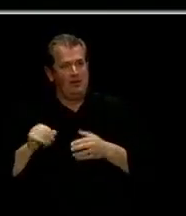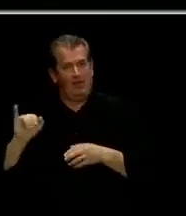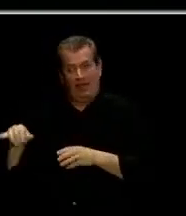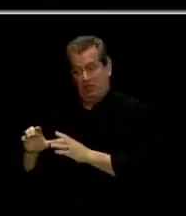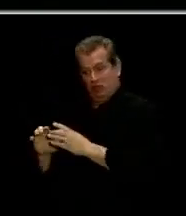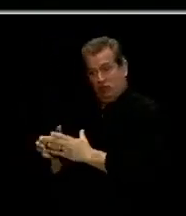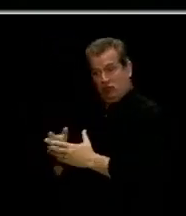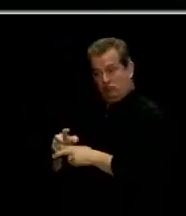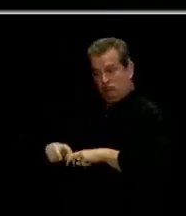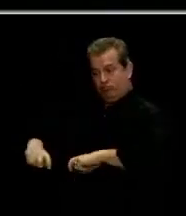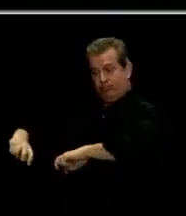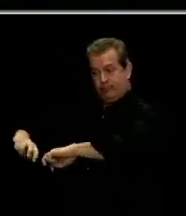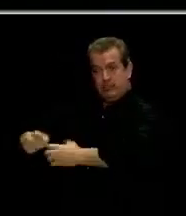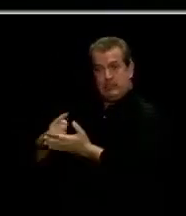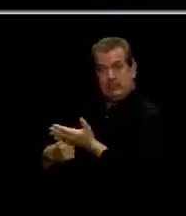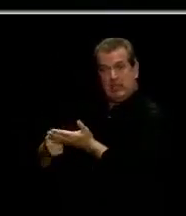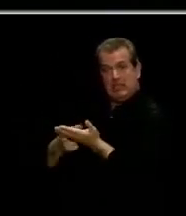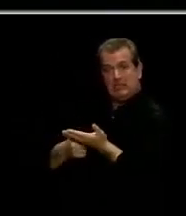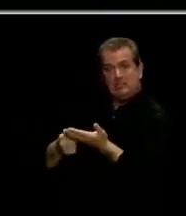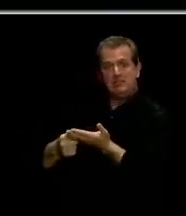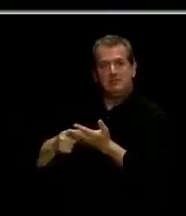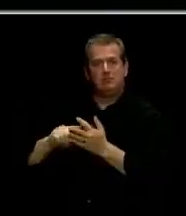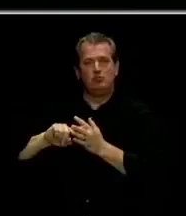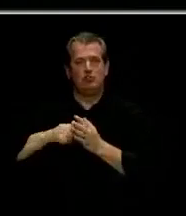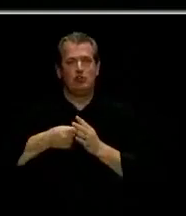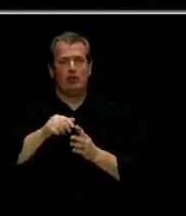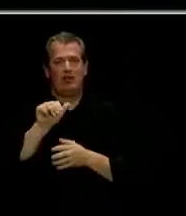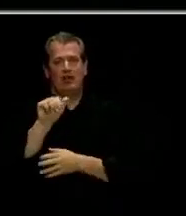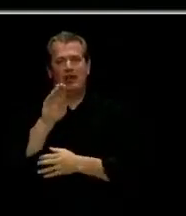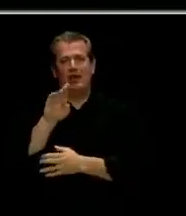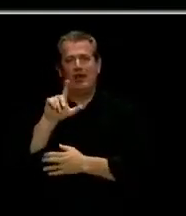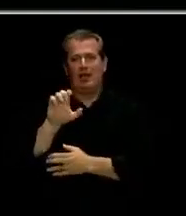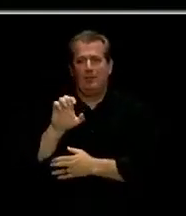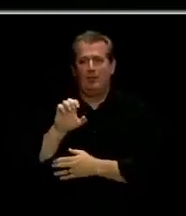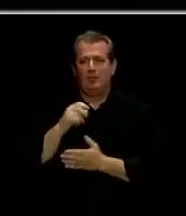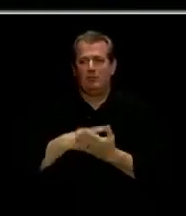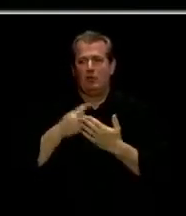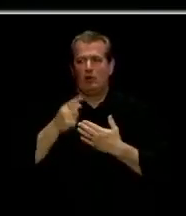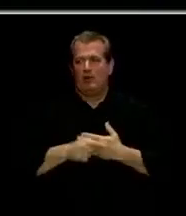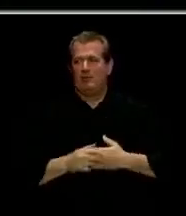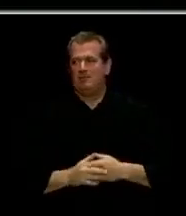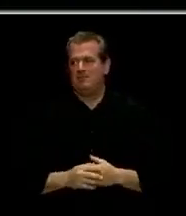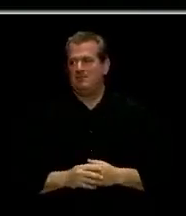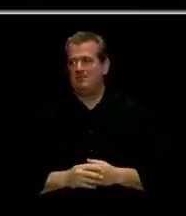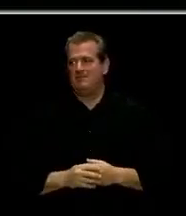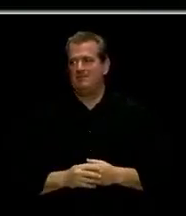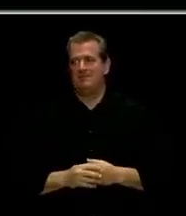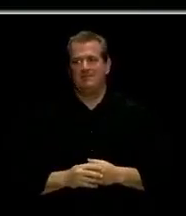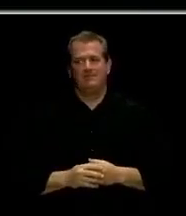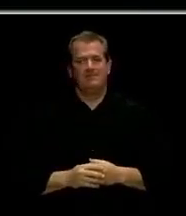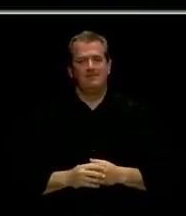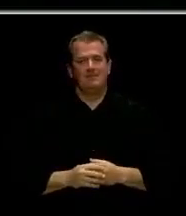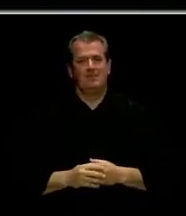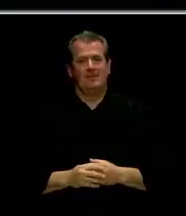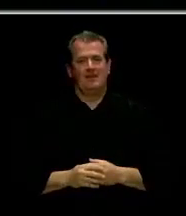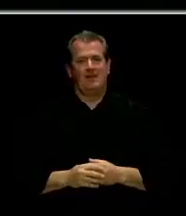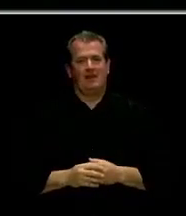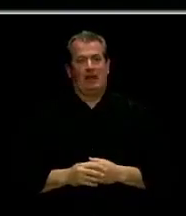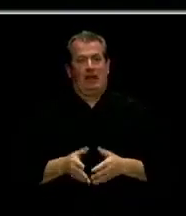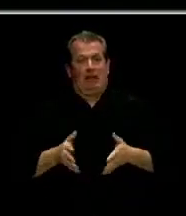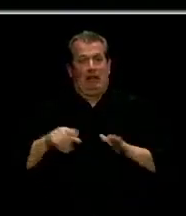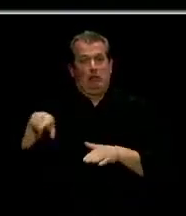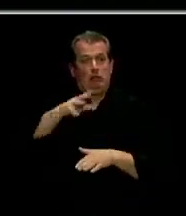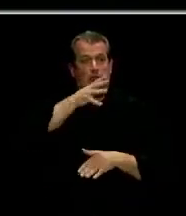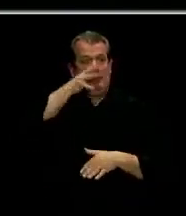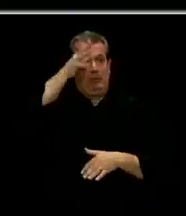just like yours, the ABLE program came into fruition. It allows parents to say, hey, my child, just because